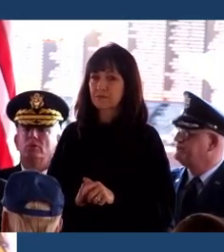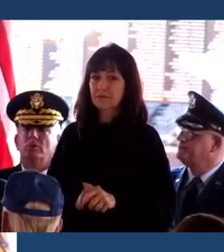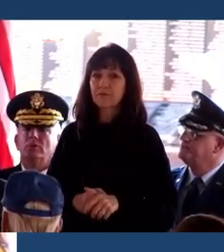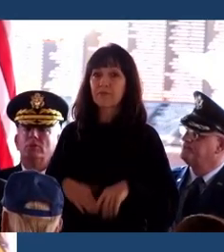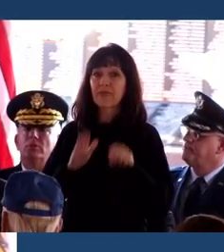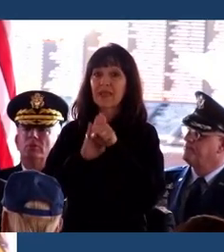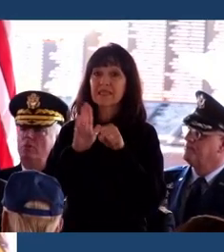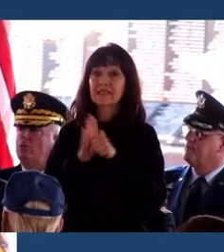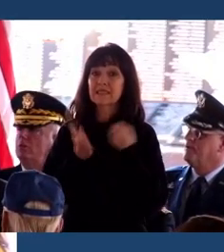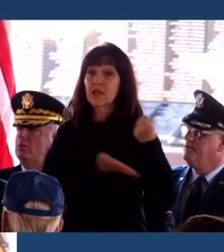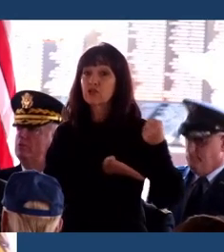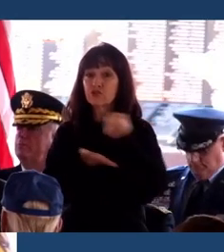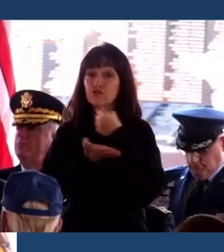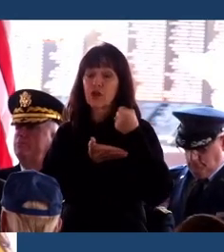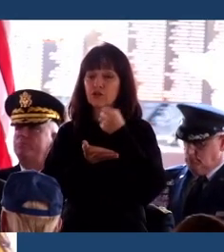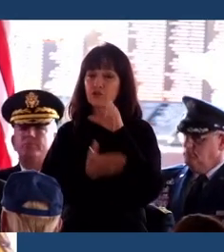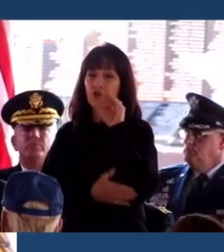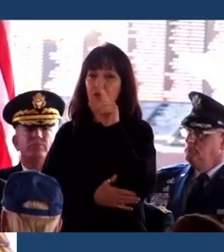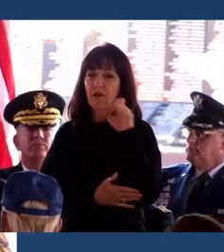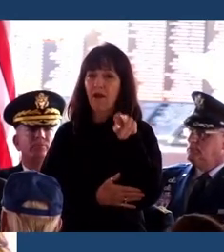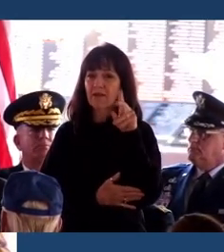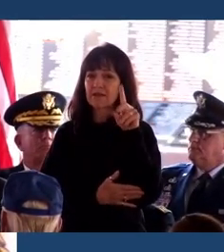State Treasurer Colleen Davis.